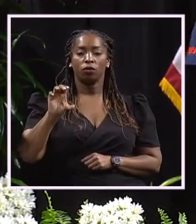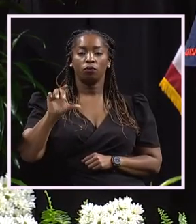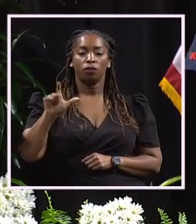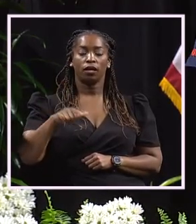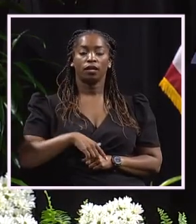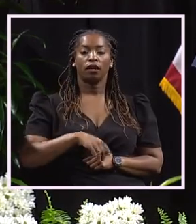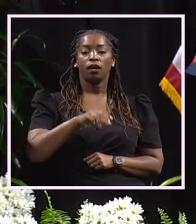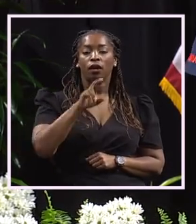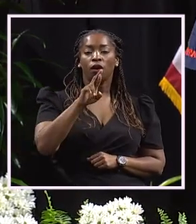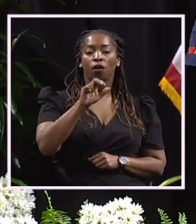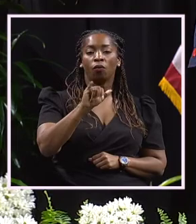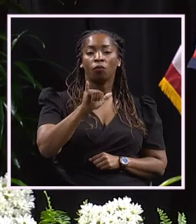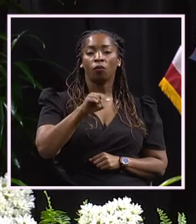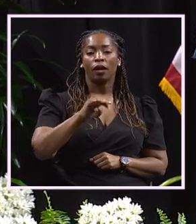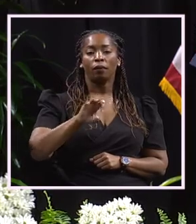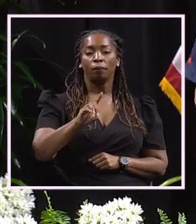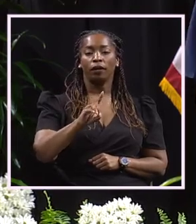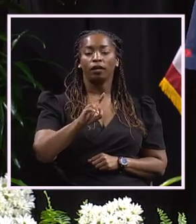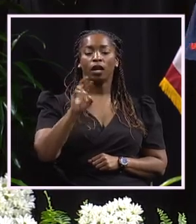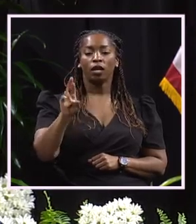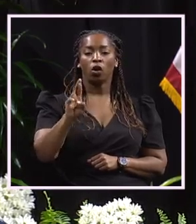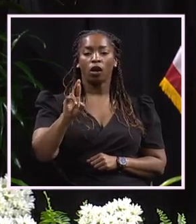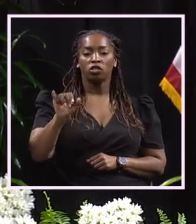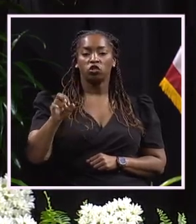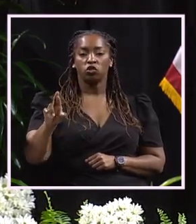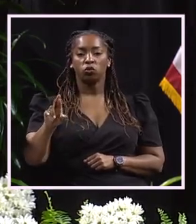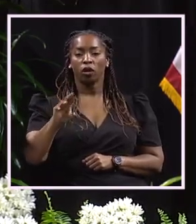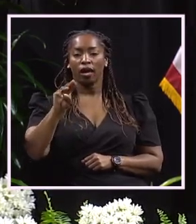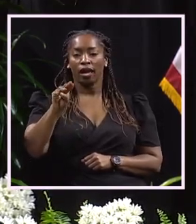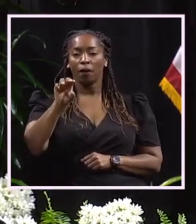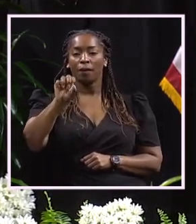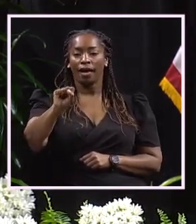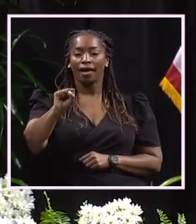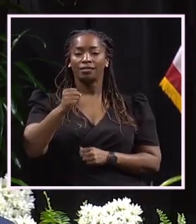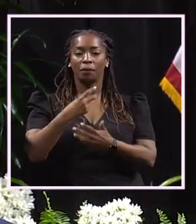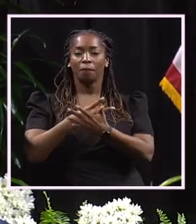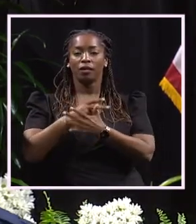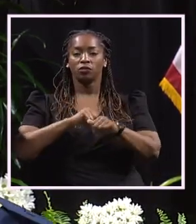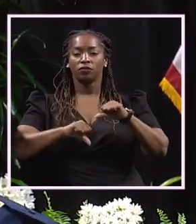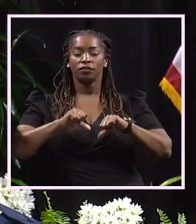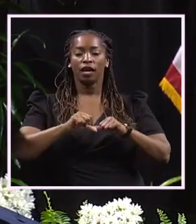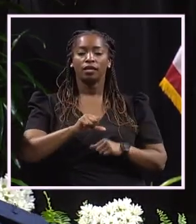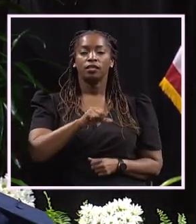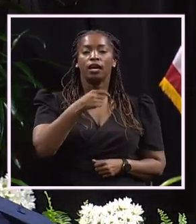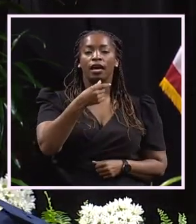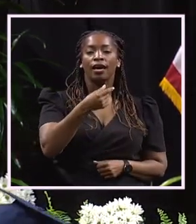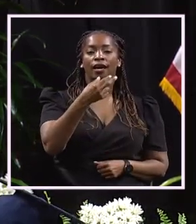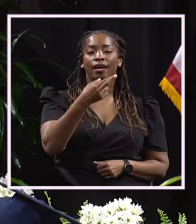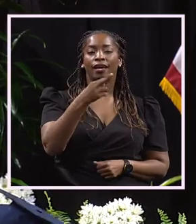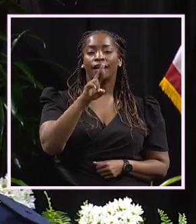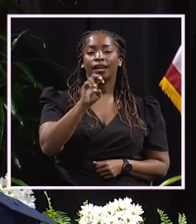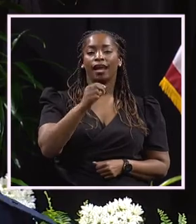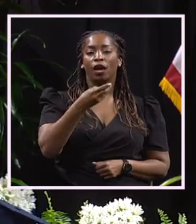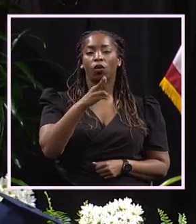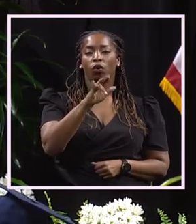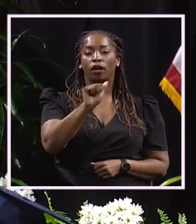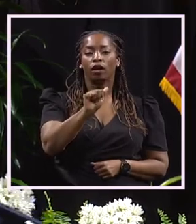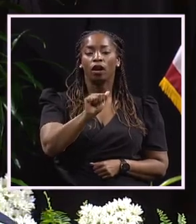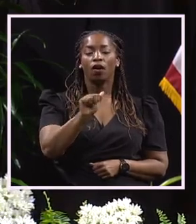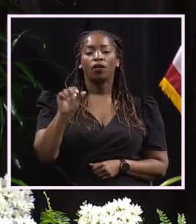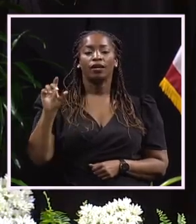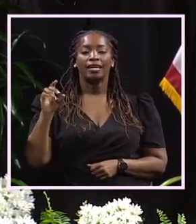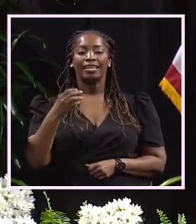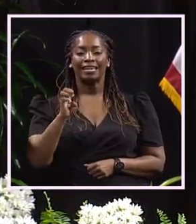Raymond Riojas Jr., MS, Master of Science. Gregorio E. Resendez, cum